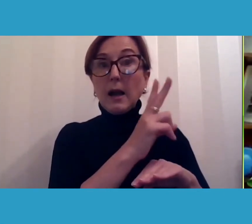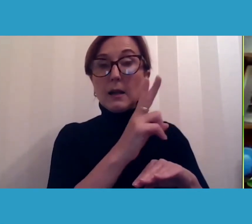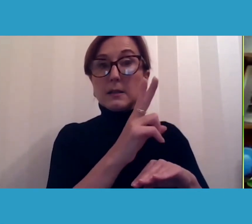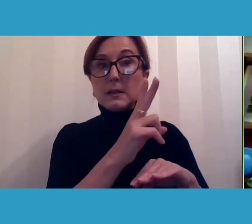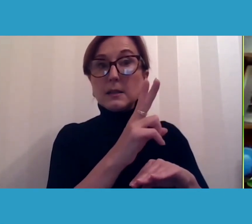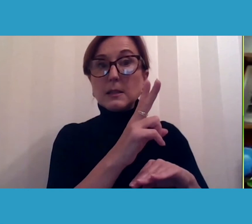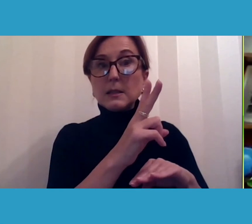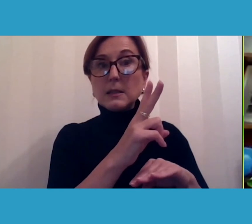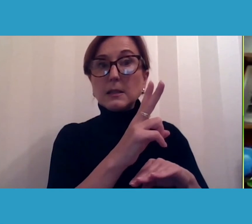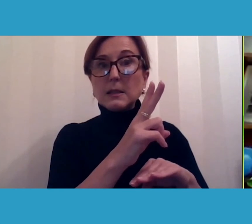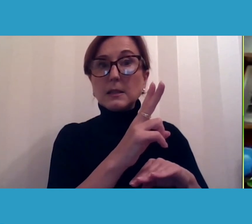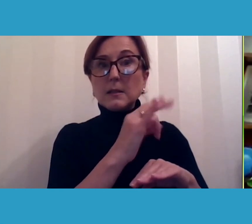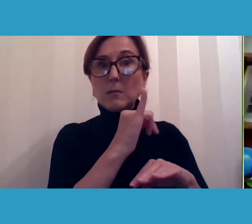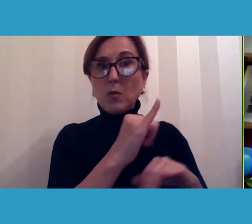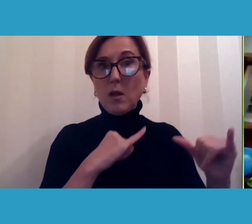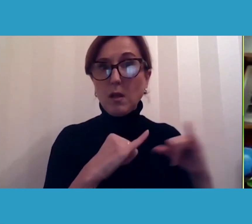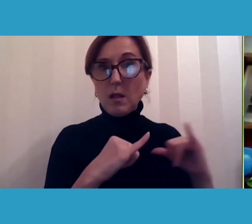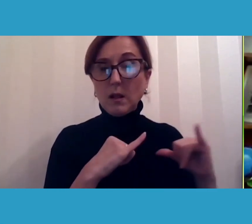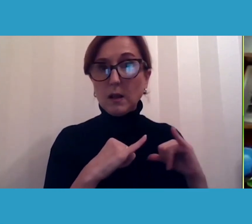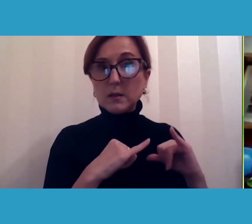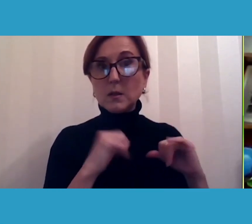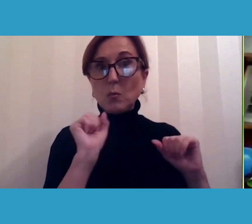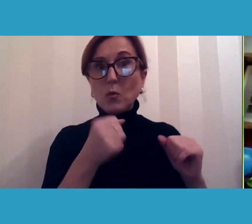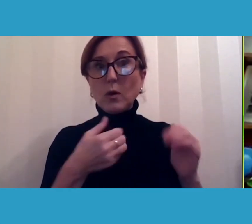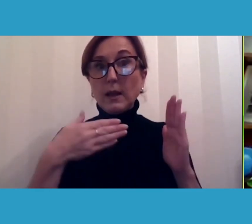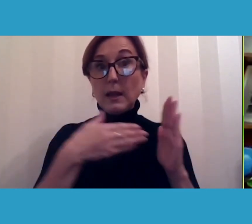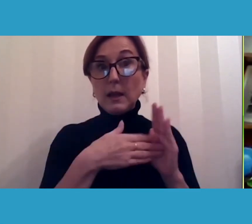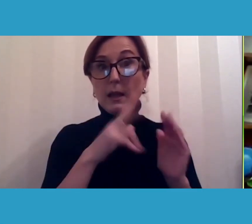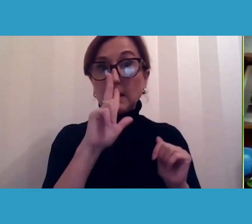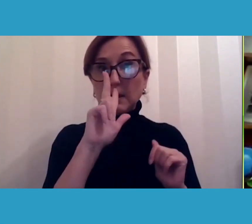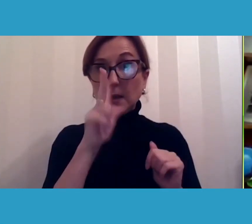hate is an aggravating circumstance, and